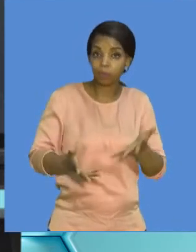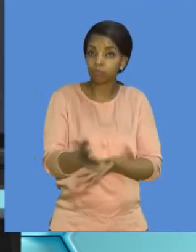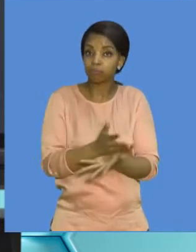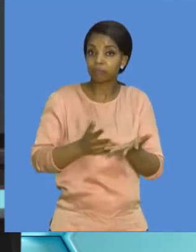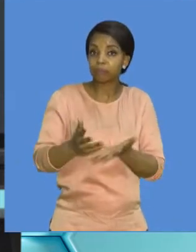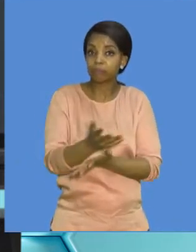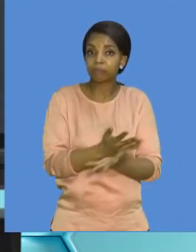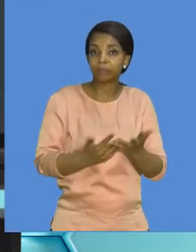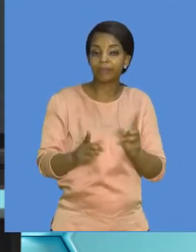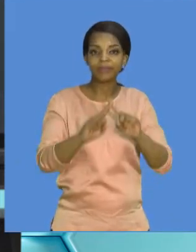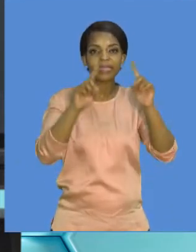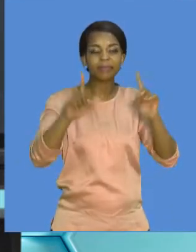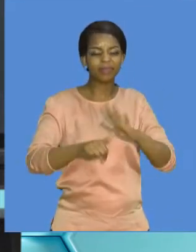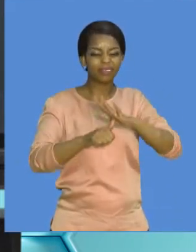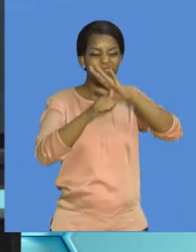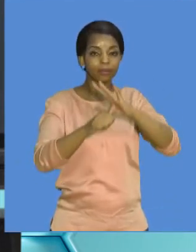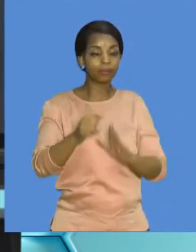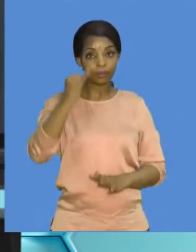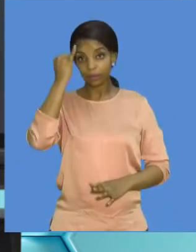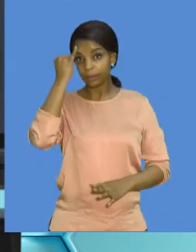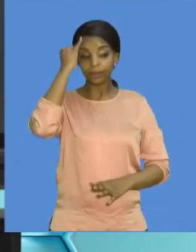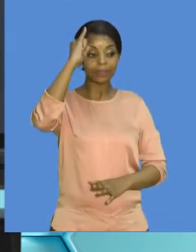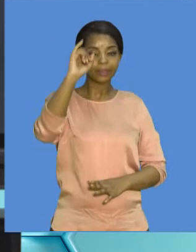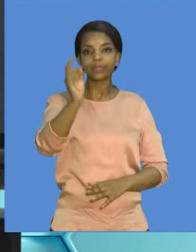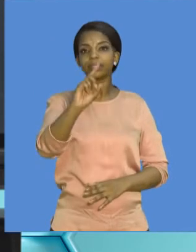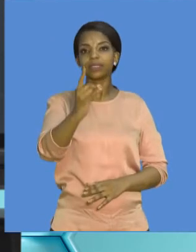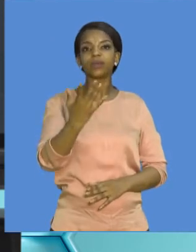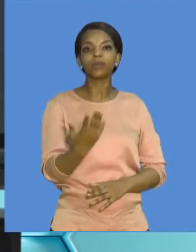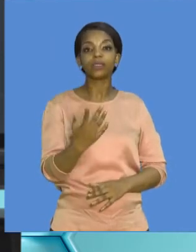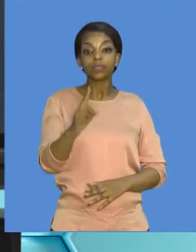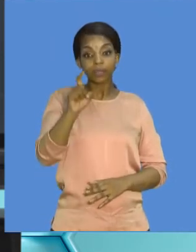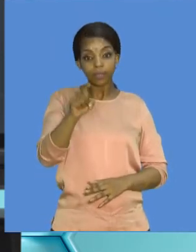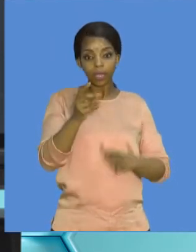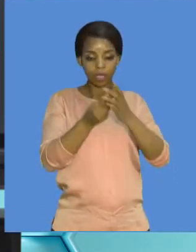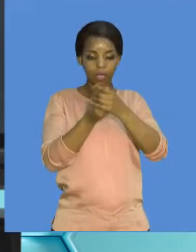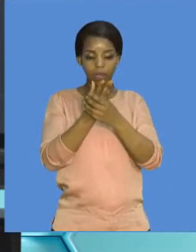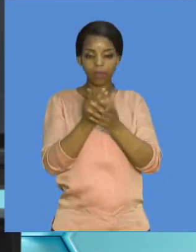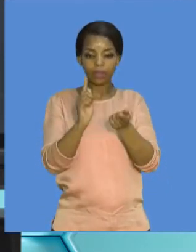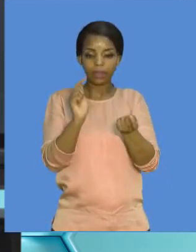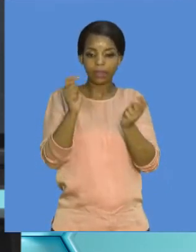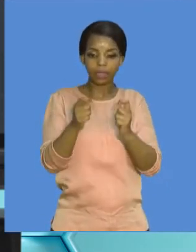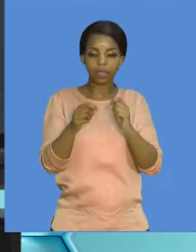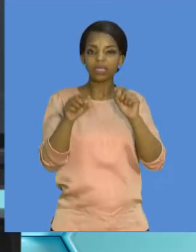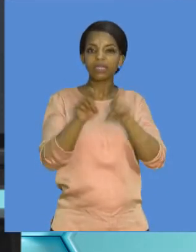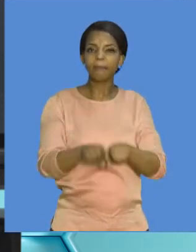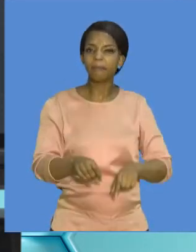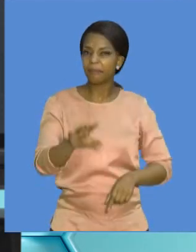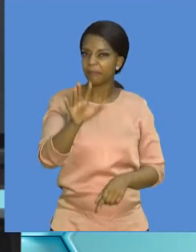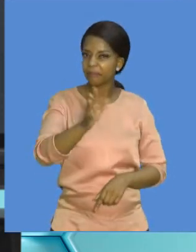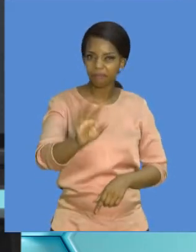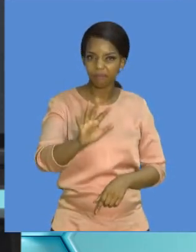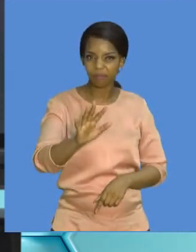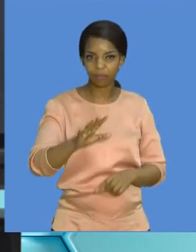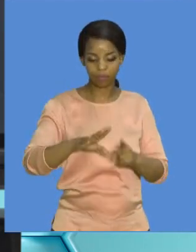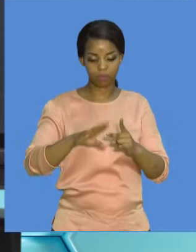is with compound growth, we don't have a constant change, we don't have a constant rate of change, and